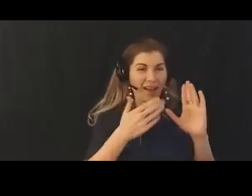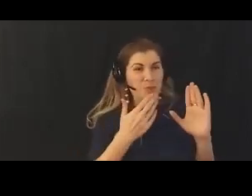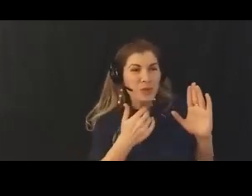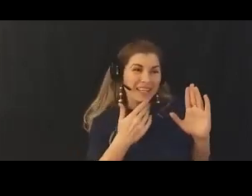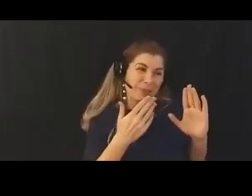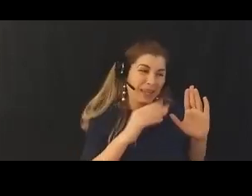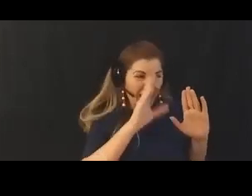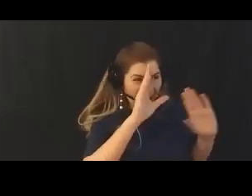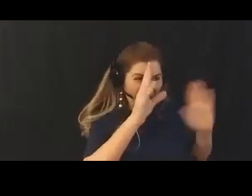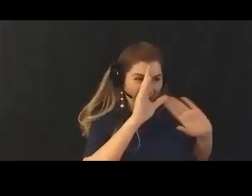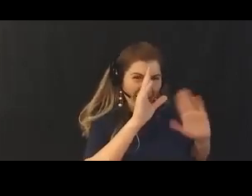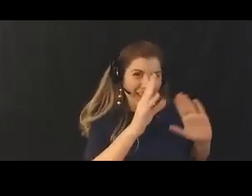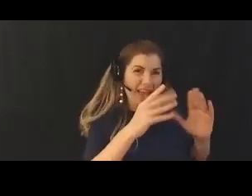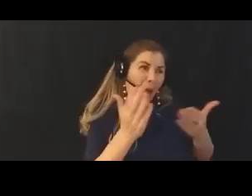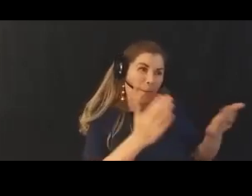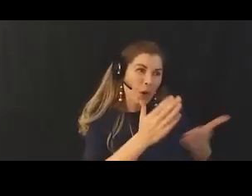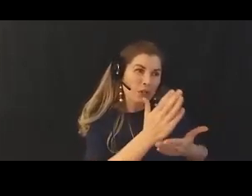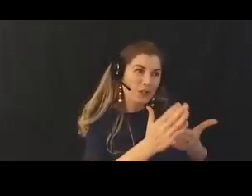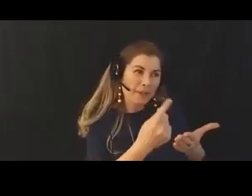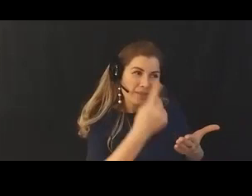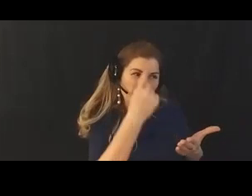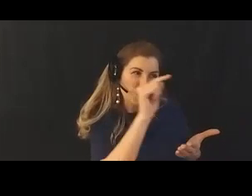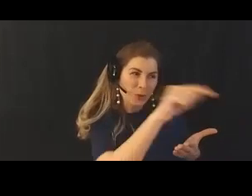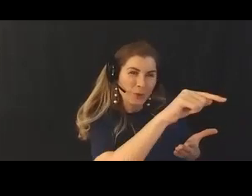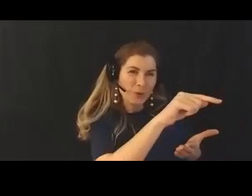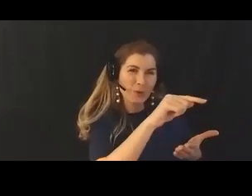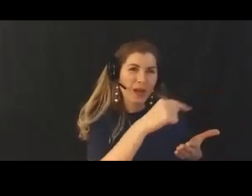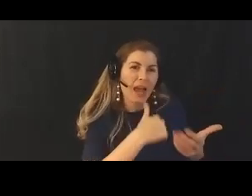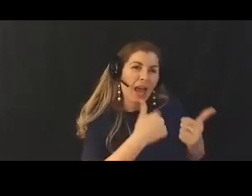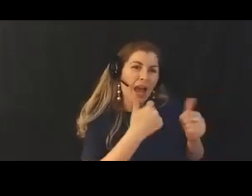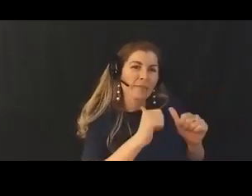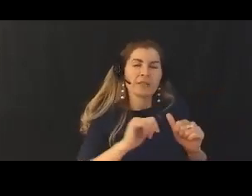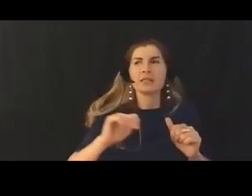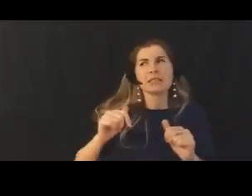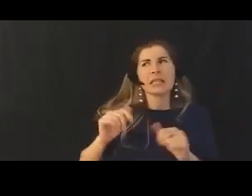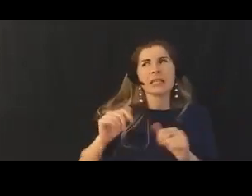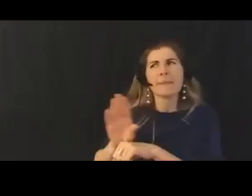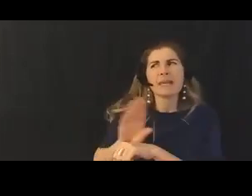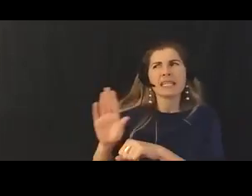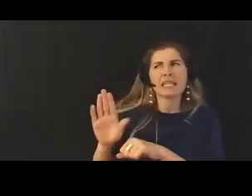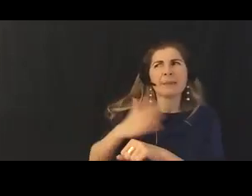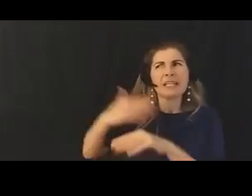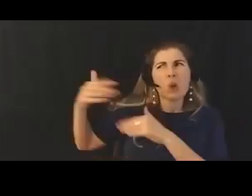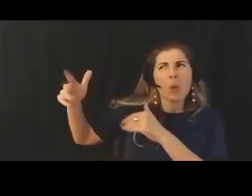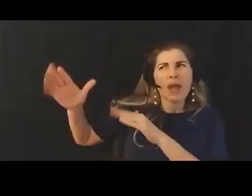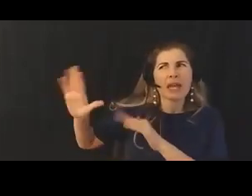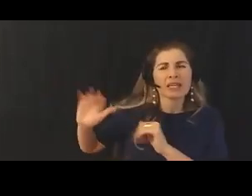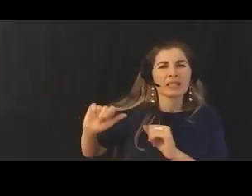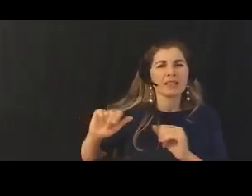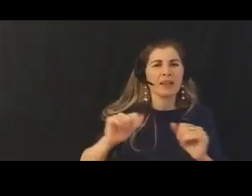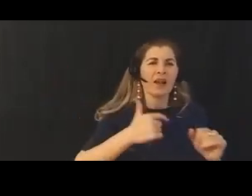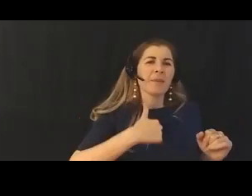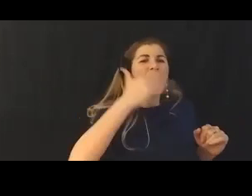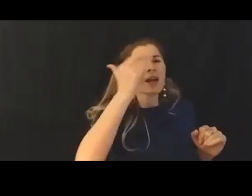Honey, I brought you something. I'm trying to act like I'm busy. Could you please go away? I know